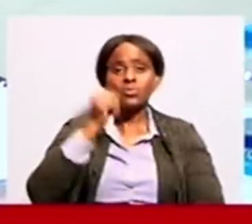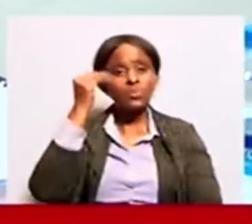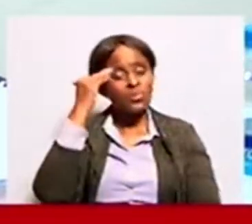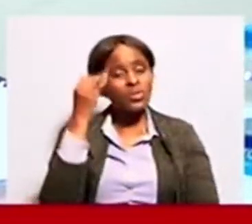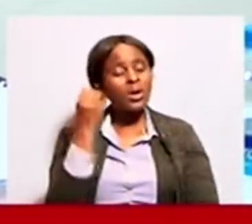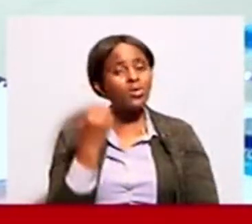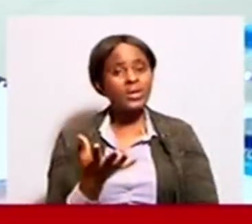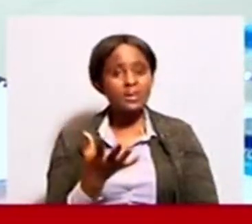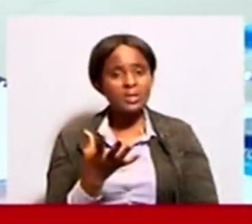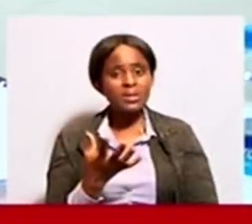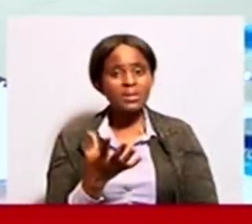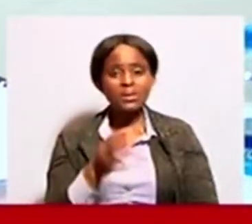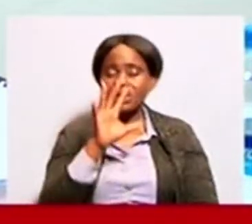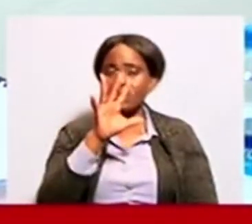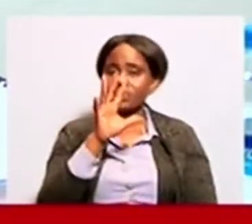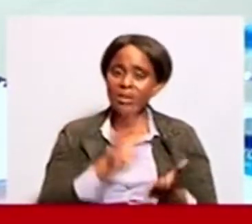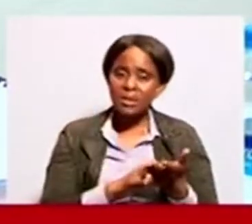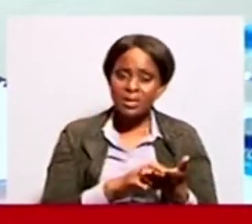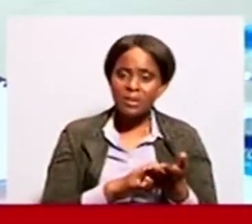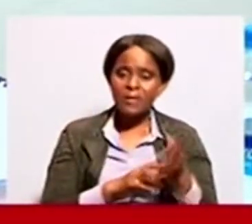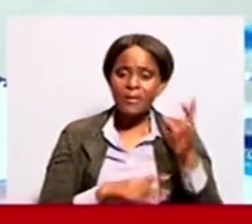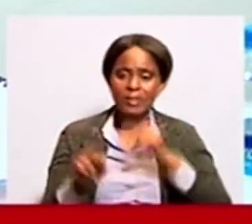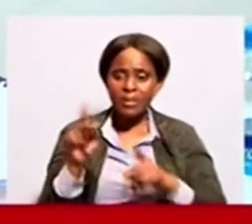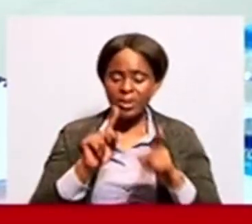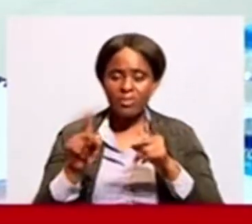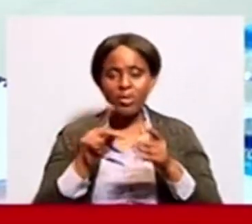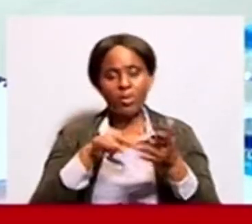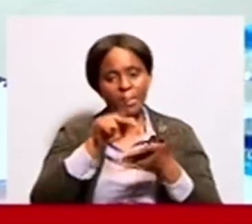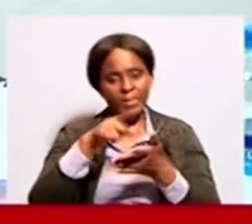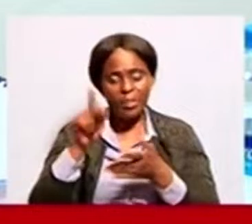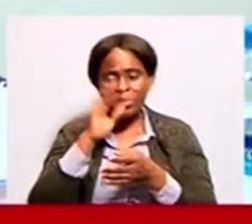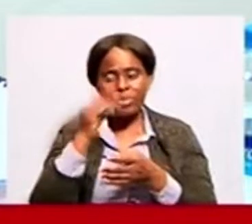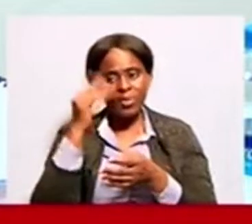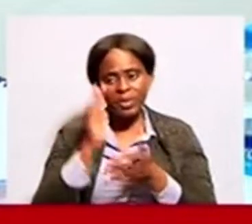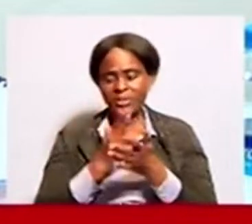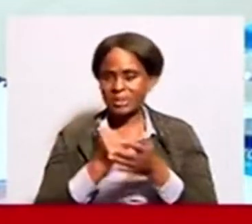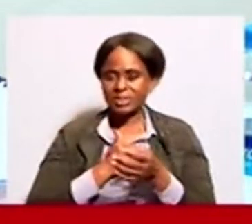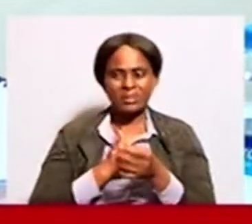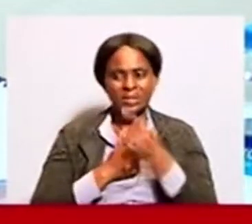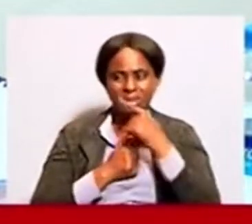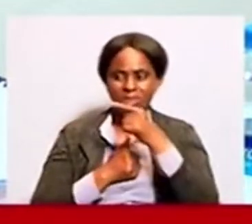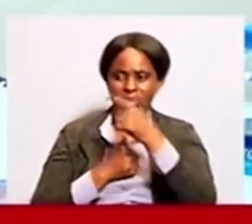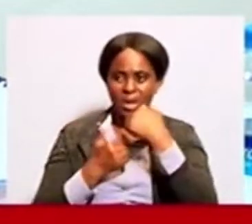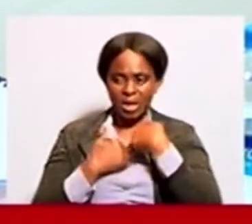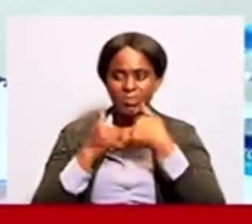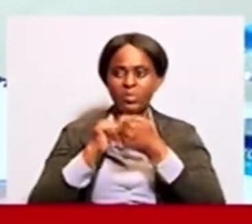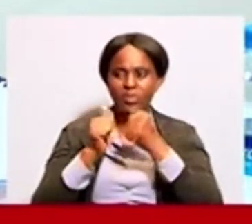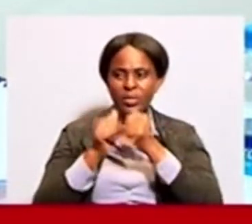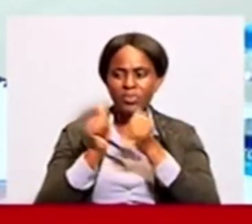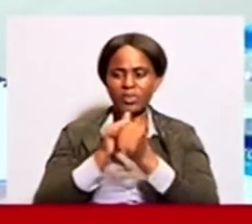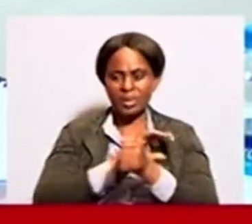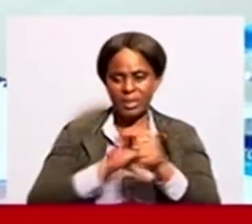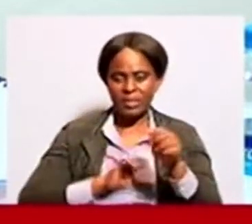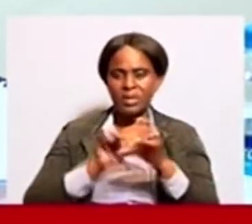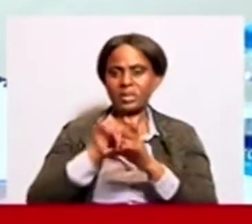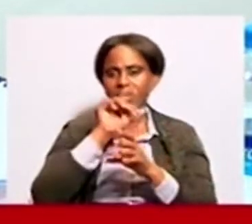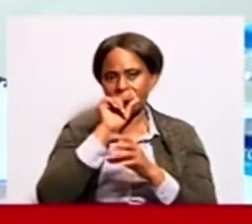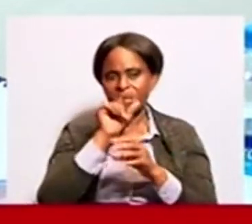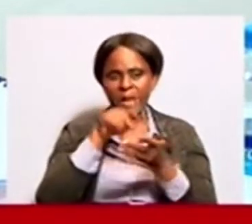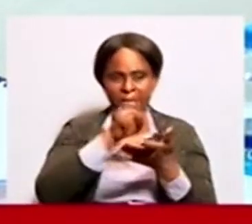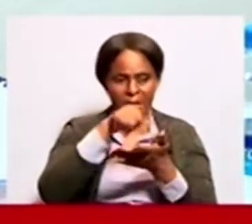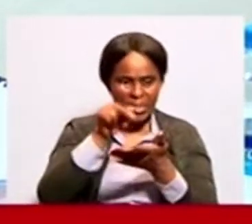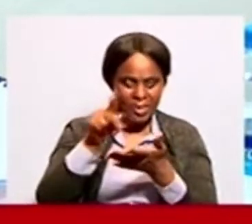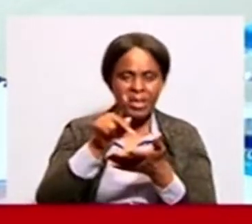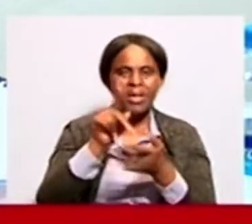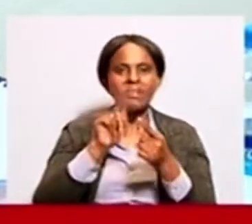they are more than 5,000, people are given advances. That's what I'm saying, we have a problem with the companies in Livingston. Given